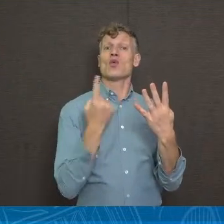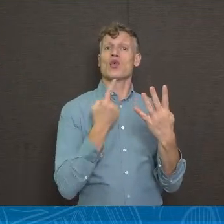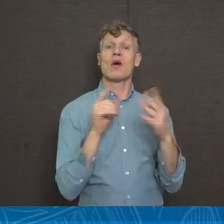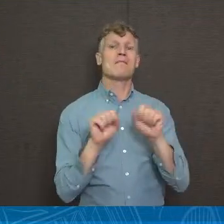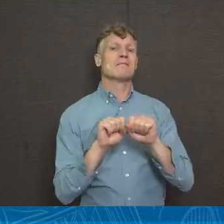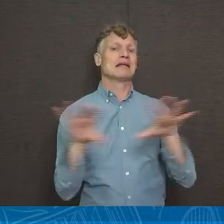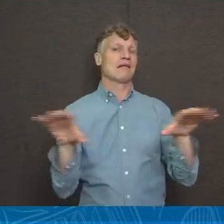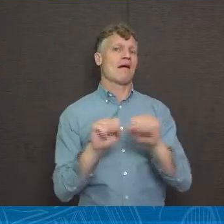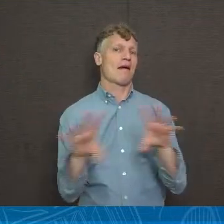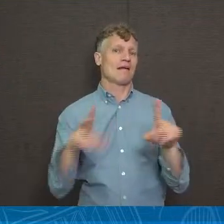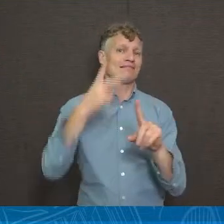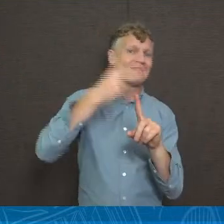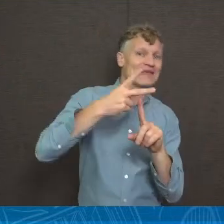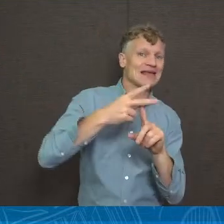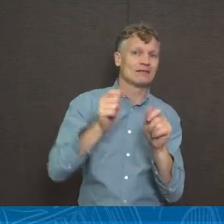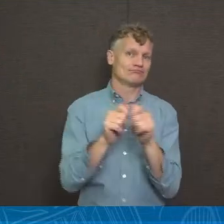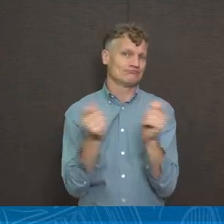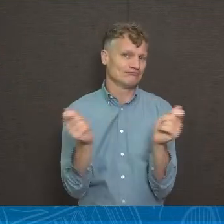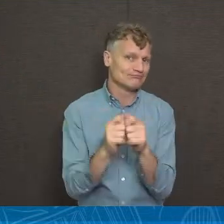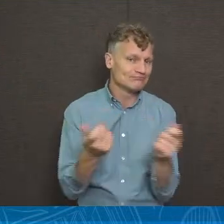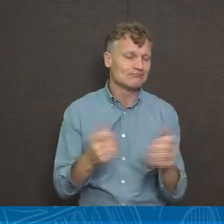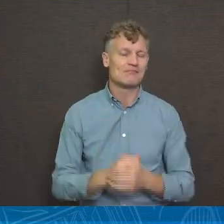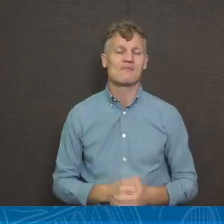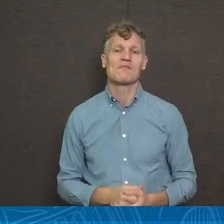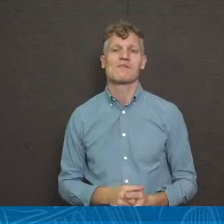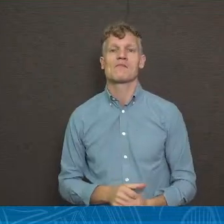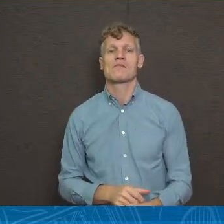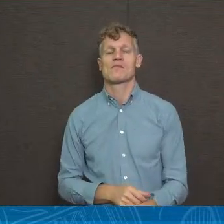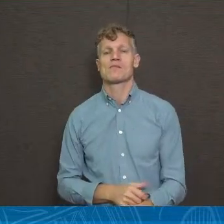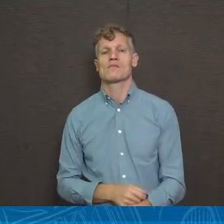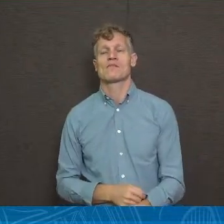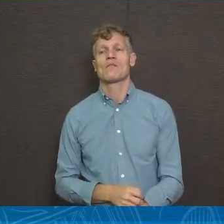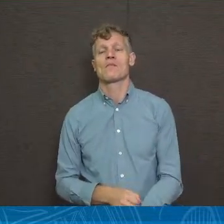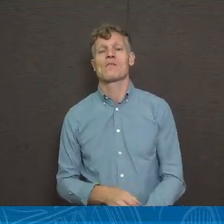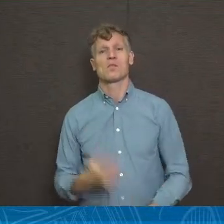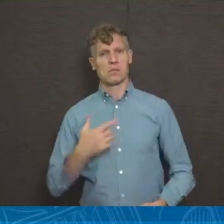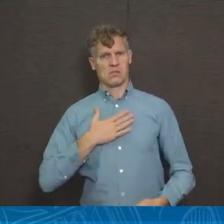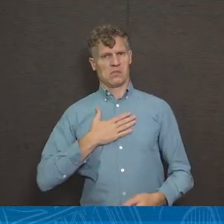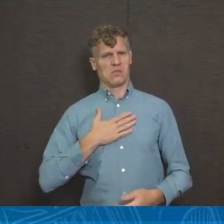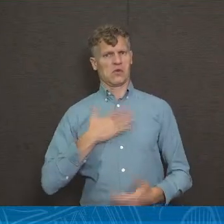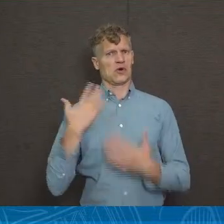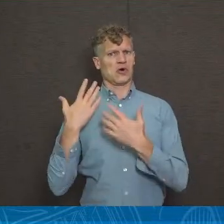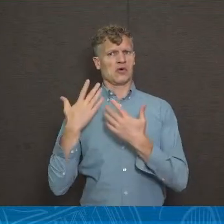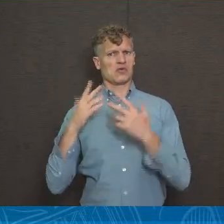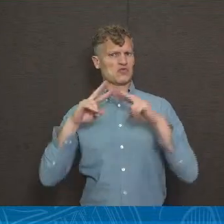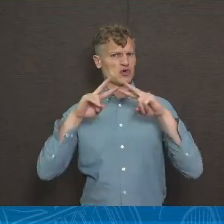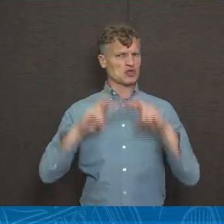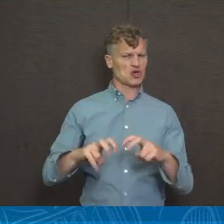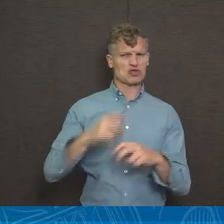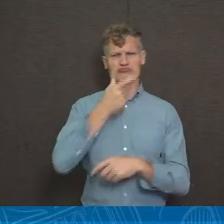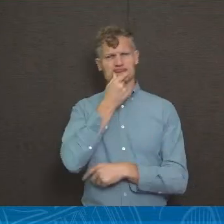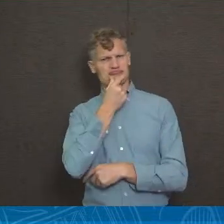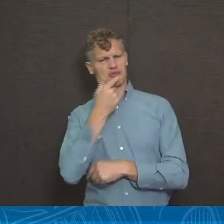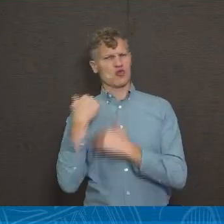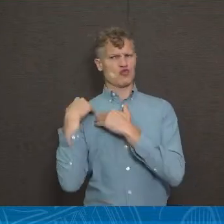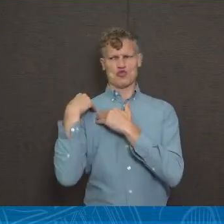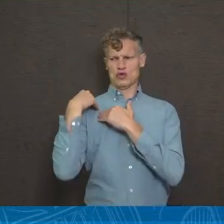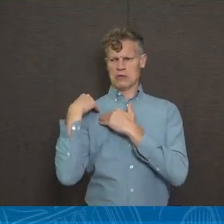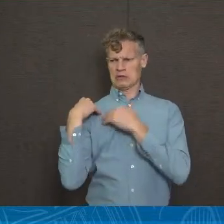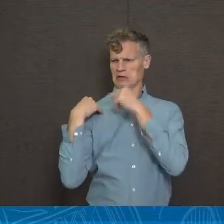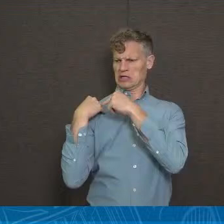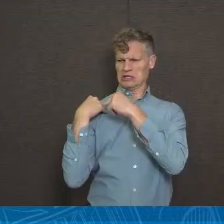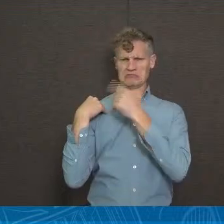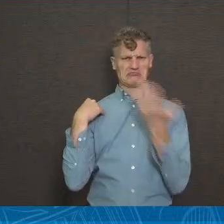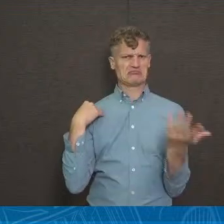So our research on shared responsibility, first of all, started by just trying to figure out what it meant. So taking